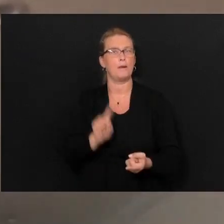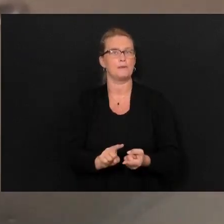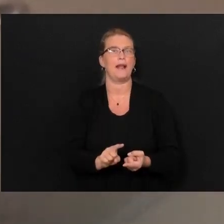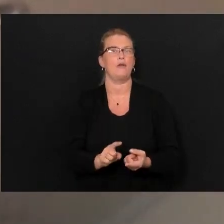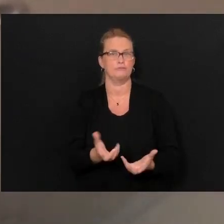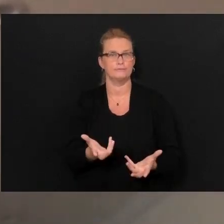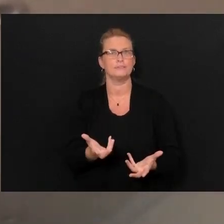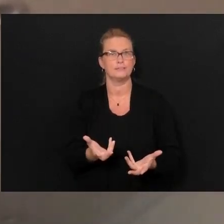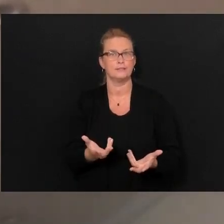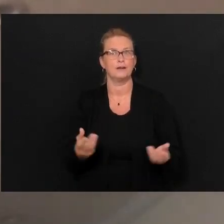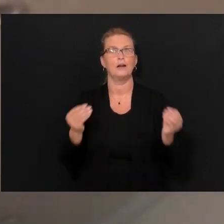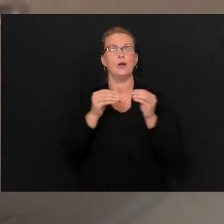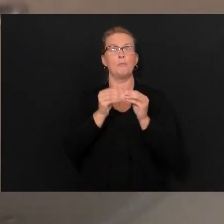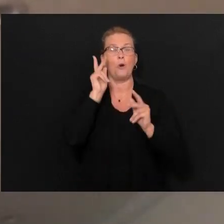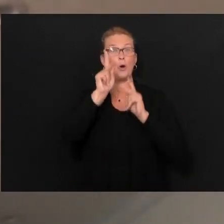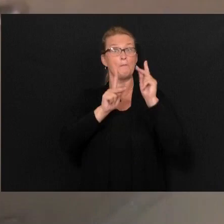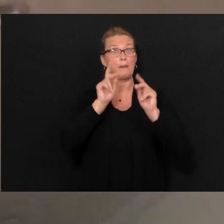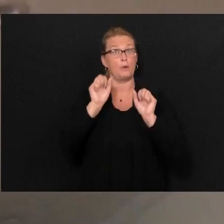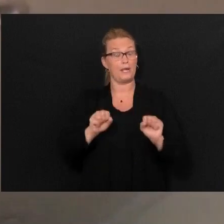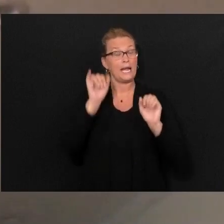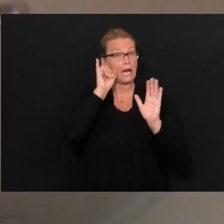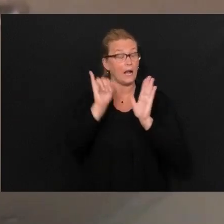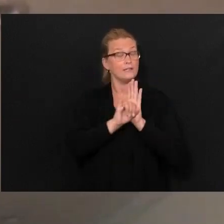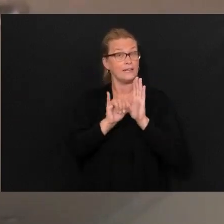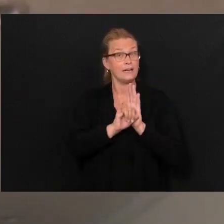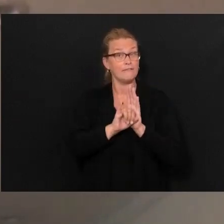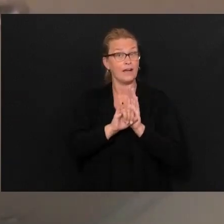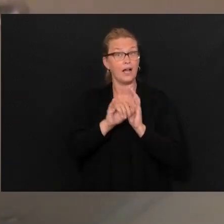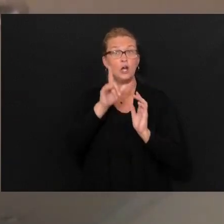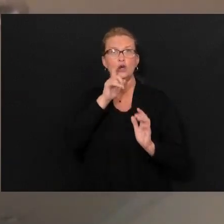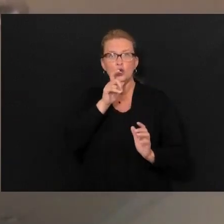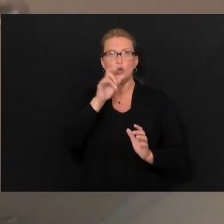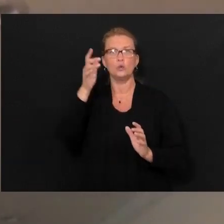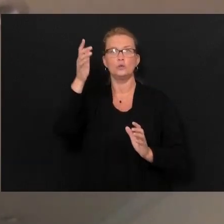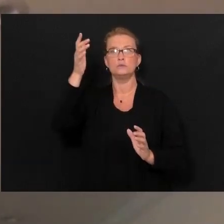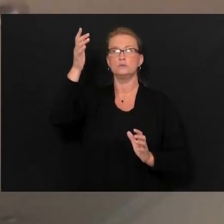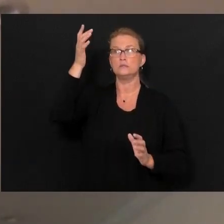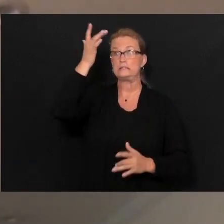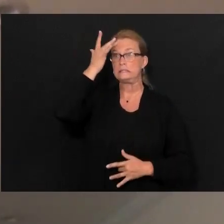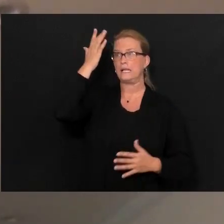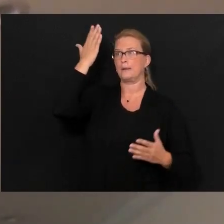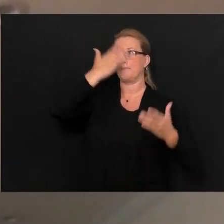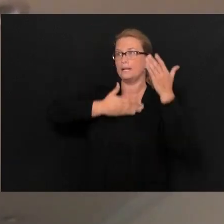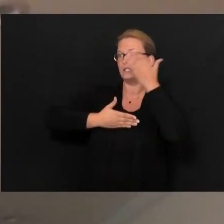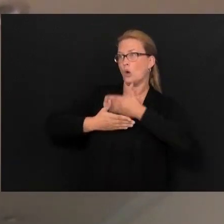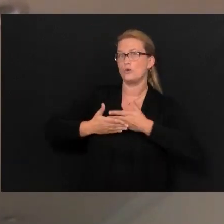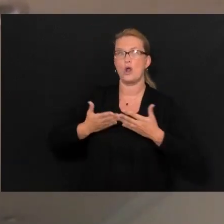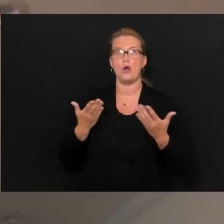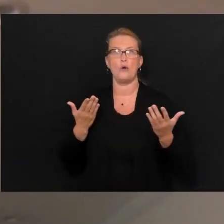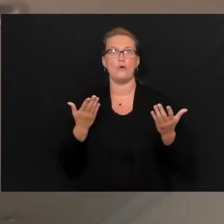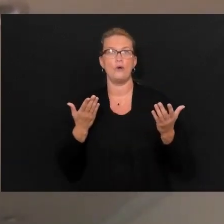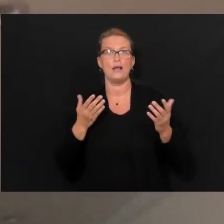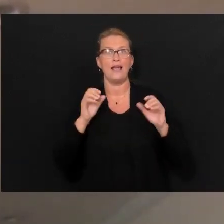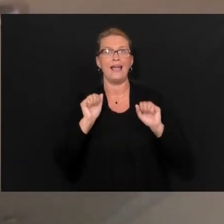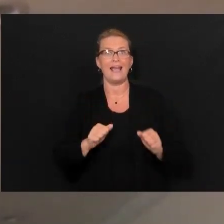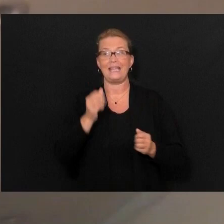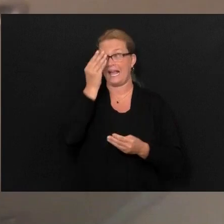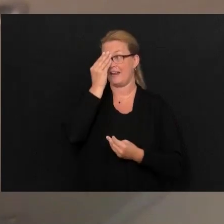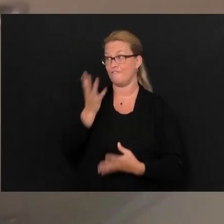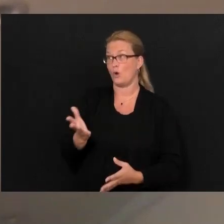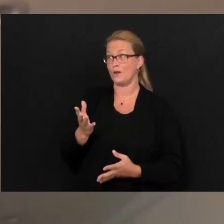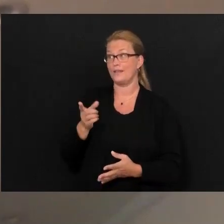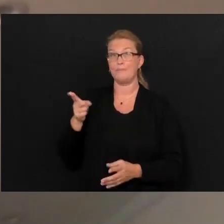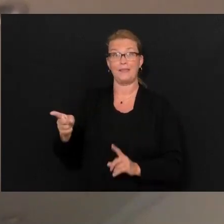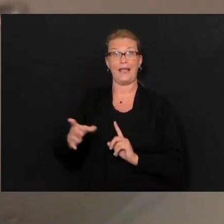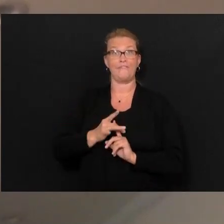the more people will identify in that asymptomatic, pre-symptomatic period, so that we can inform them that they're infected